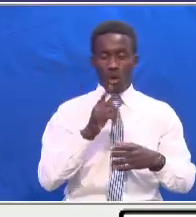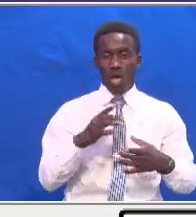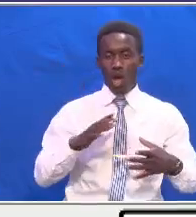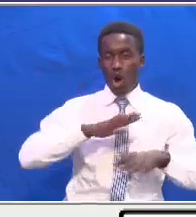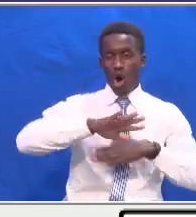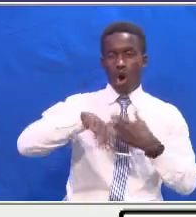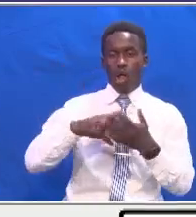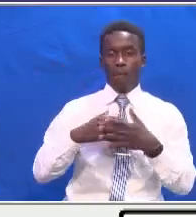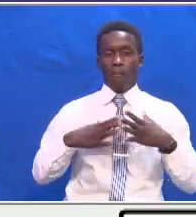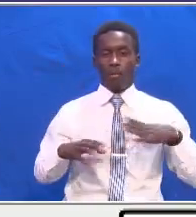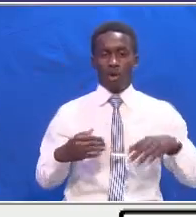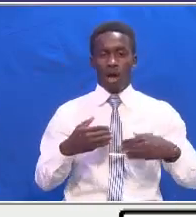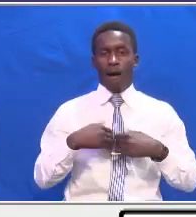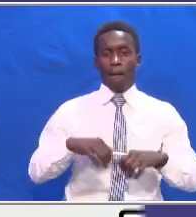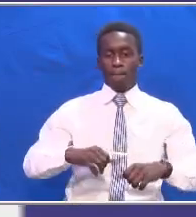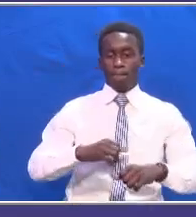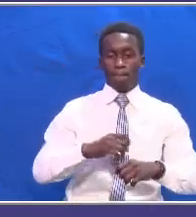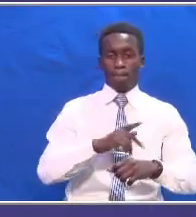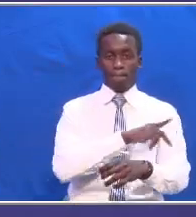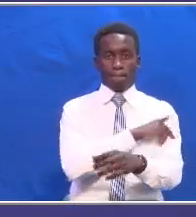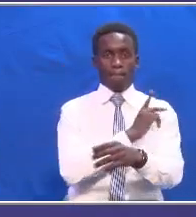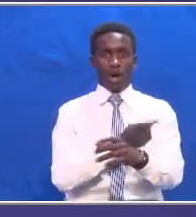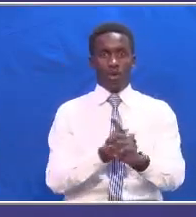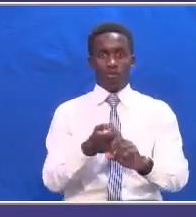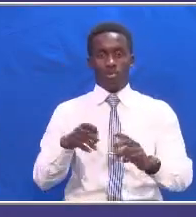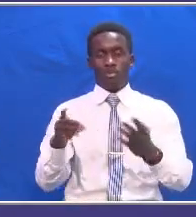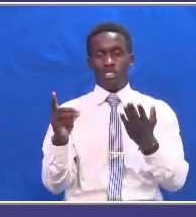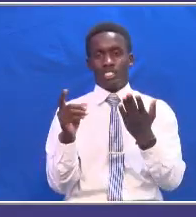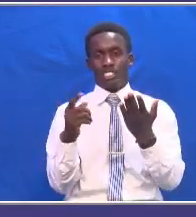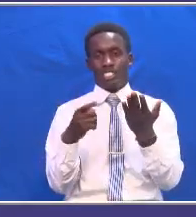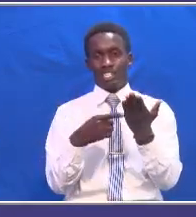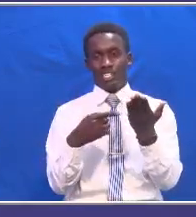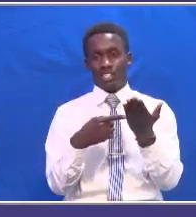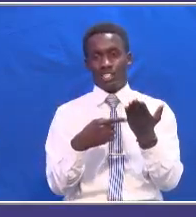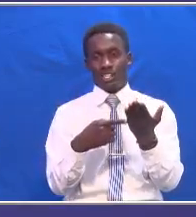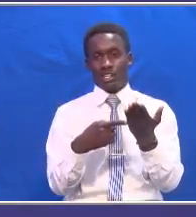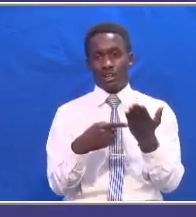the power of technology for their personal and collective enhancements.